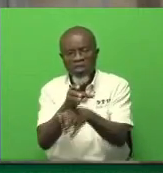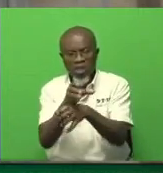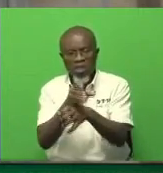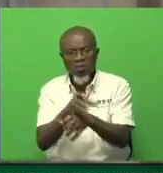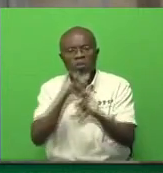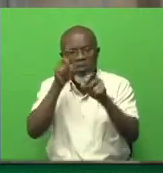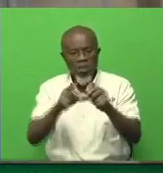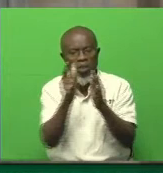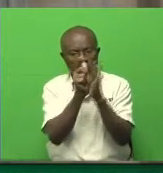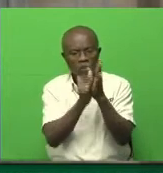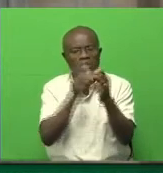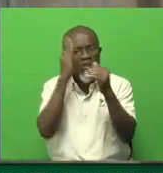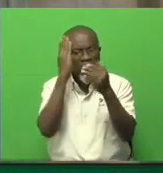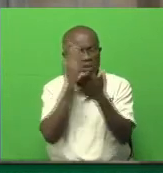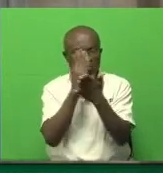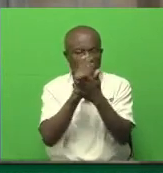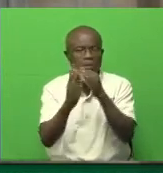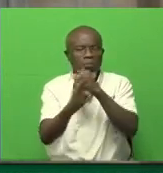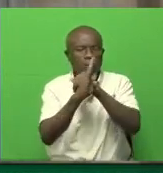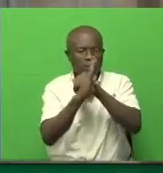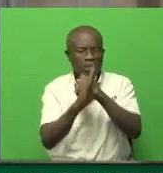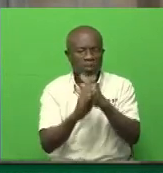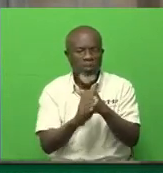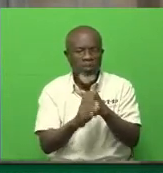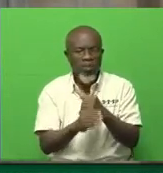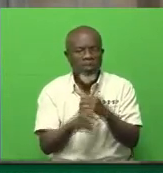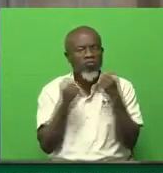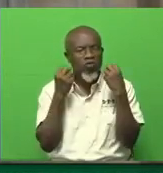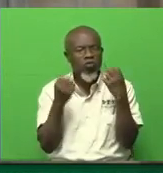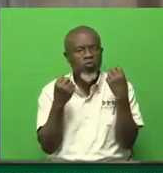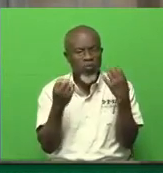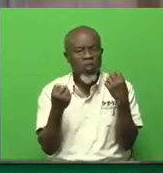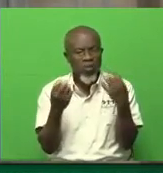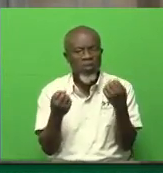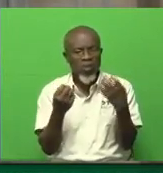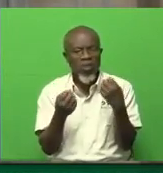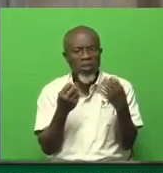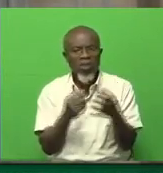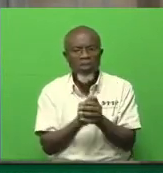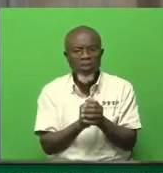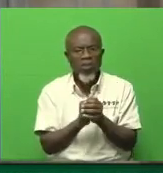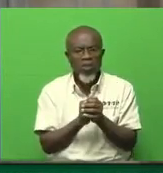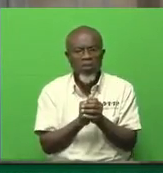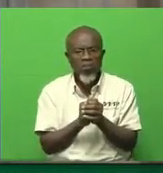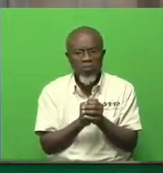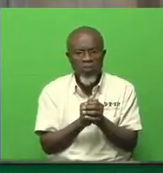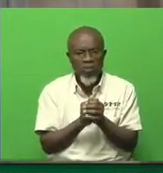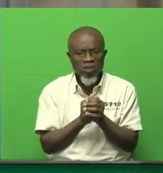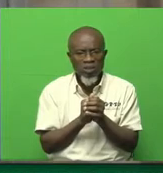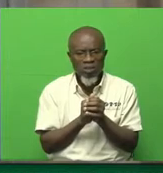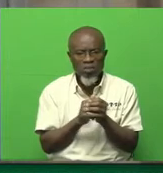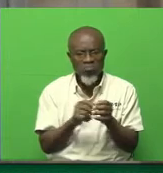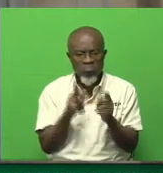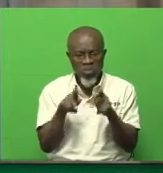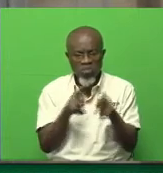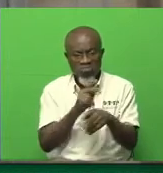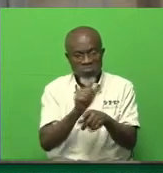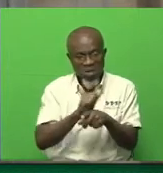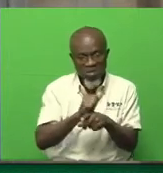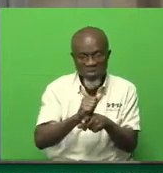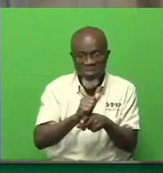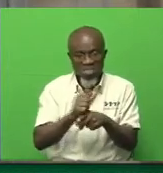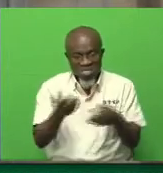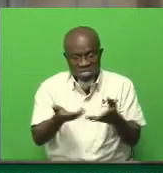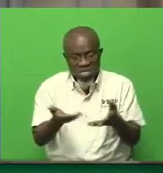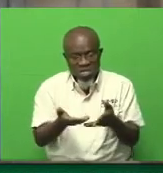a lot to stop that right there are too many quarks too many illegal practitioners of dentistry in Trinidad and Tobago so I make appeal